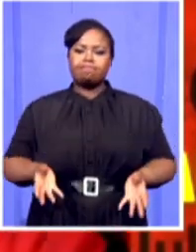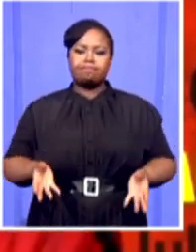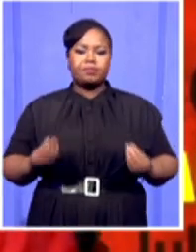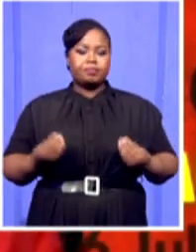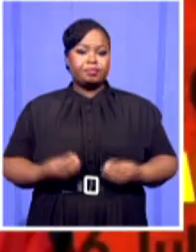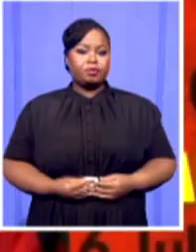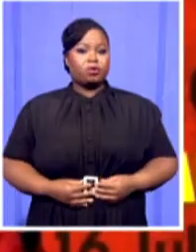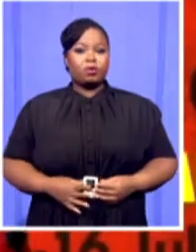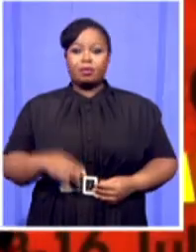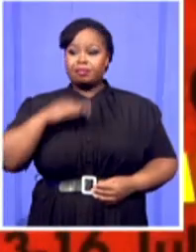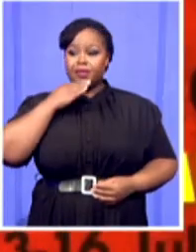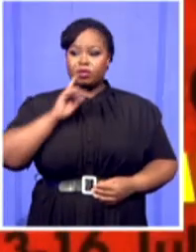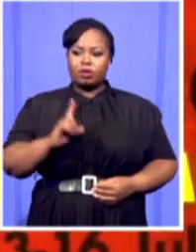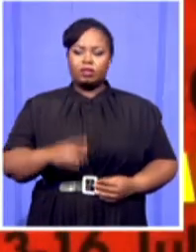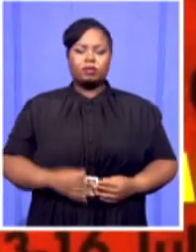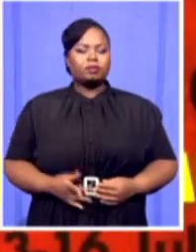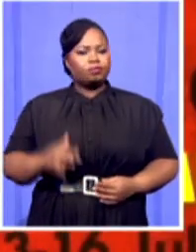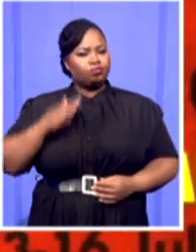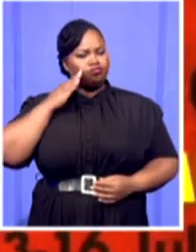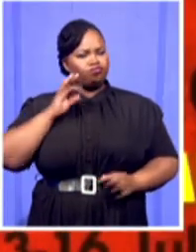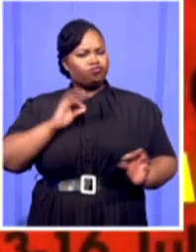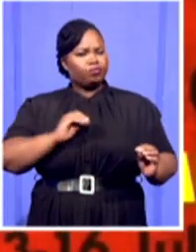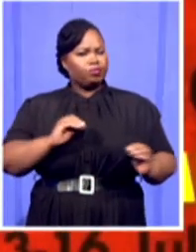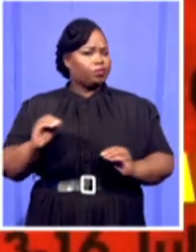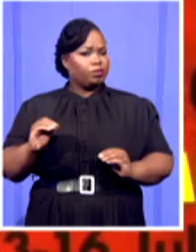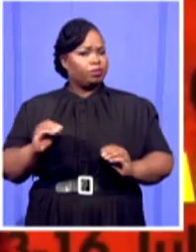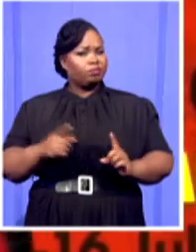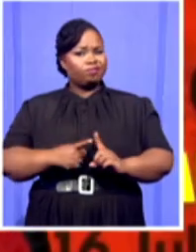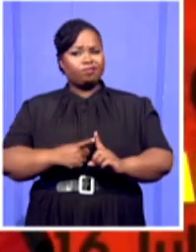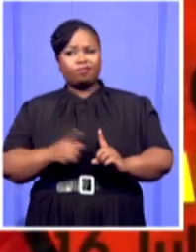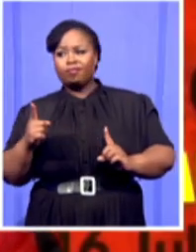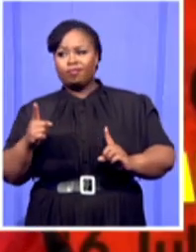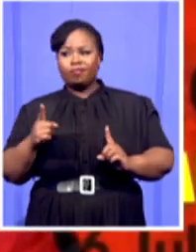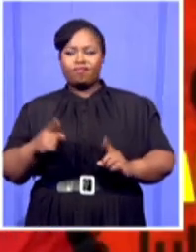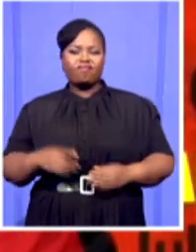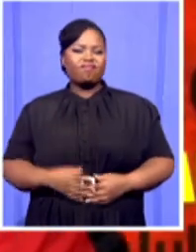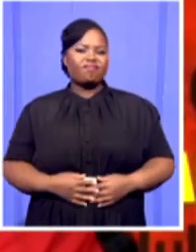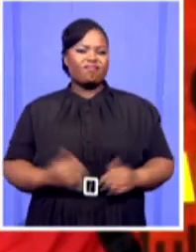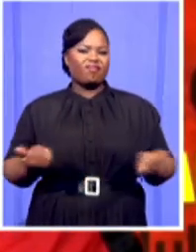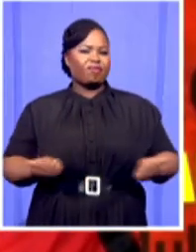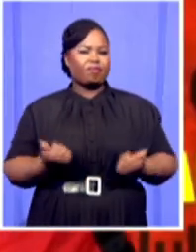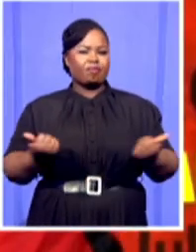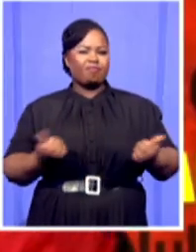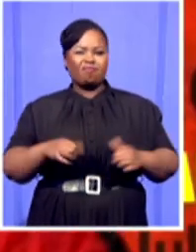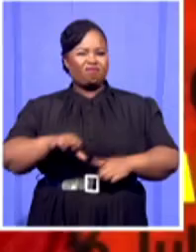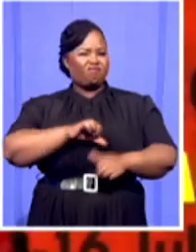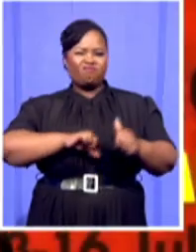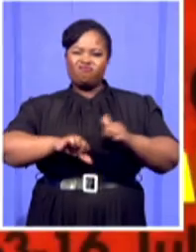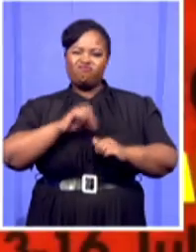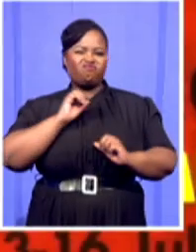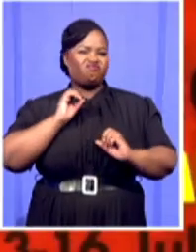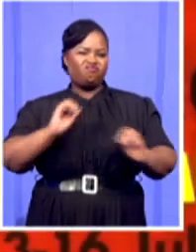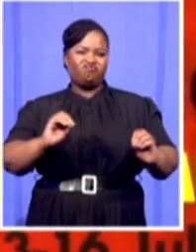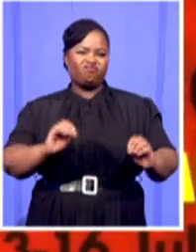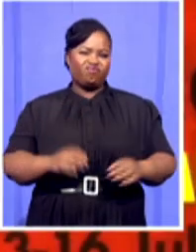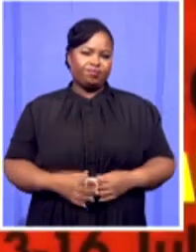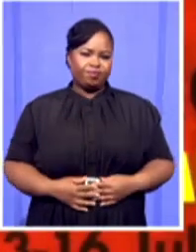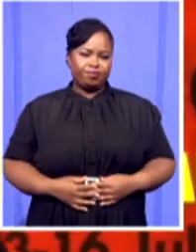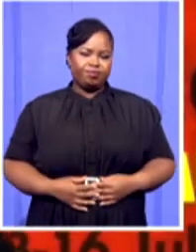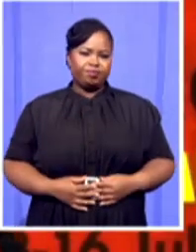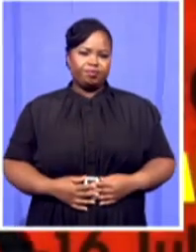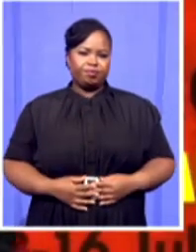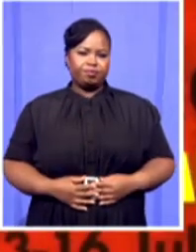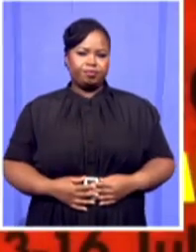So it means once it can be delayed or detect already, the road to socialism is delayed.